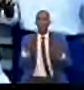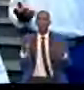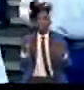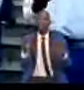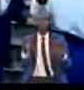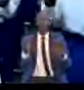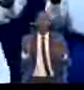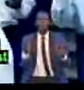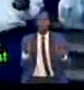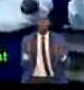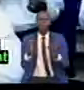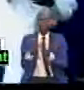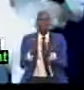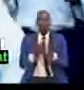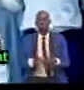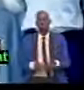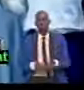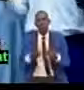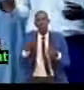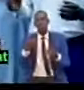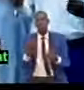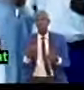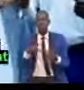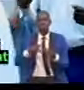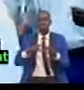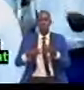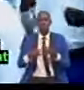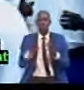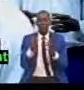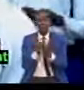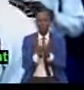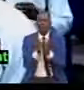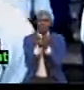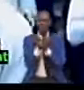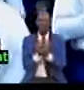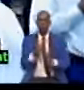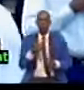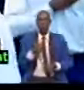I am free. Jesus broke the chain that fettered me.